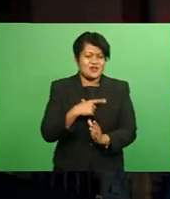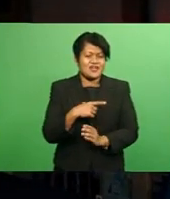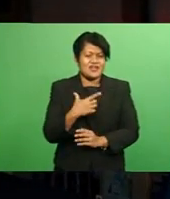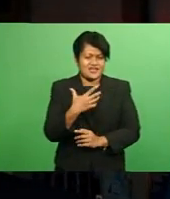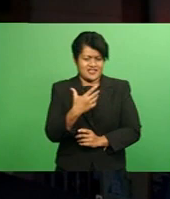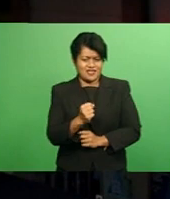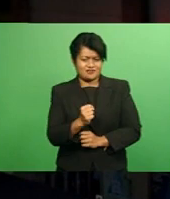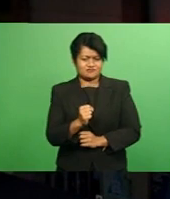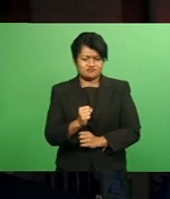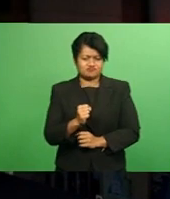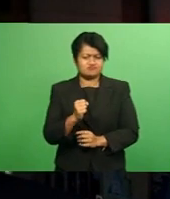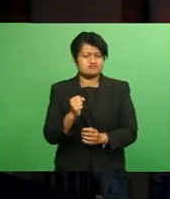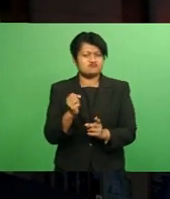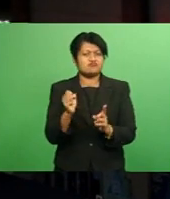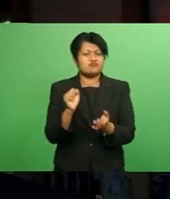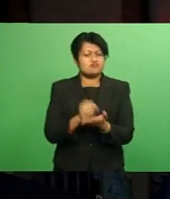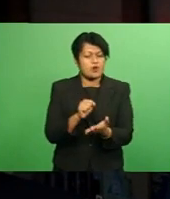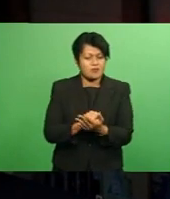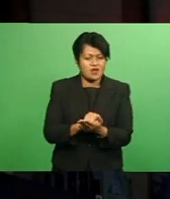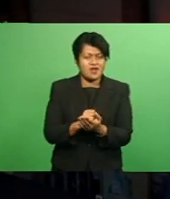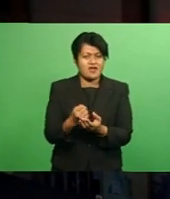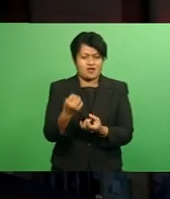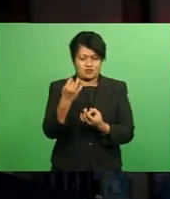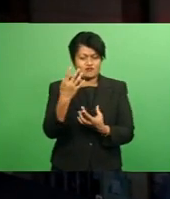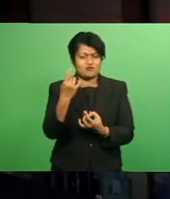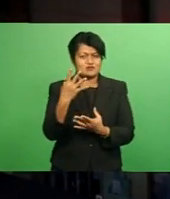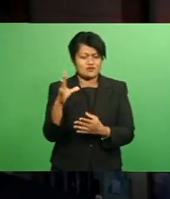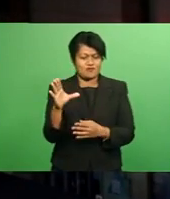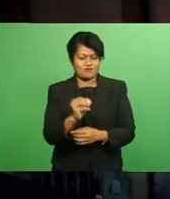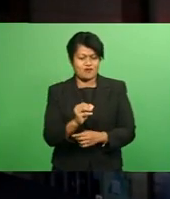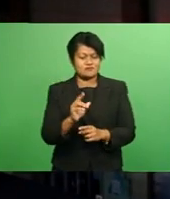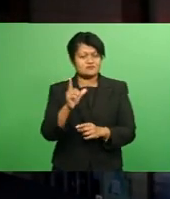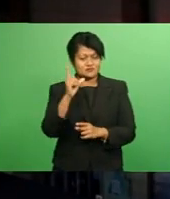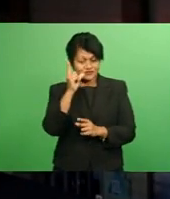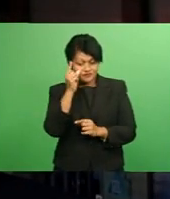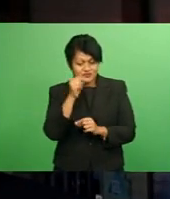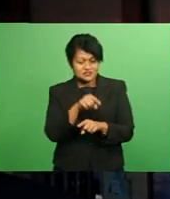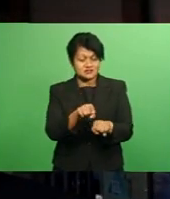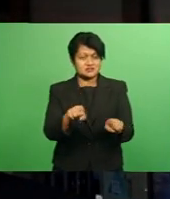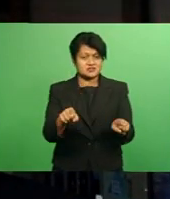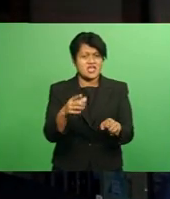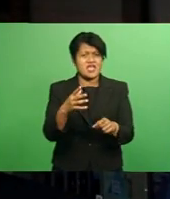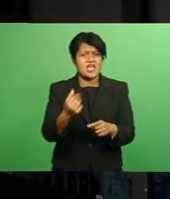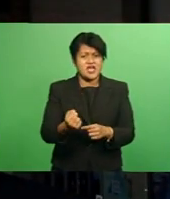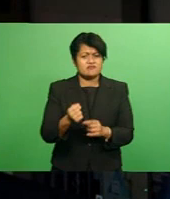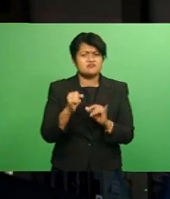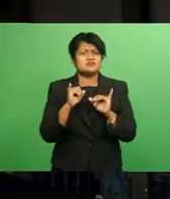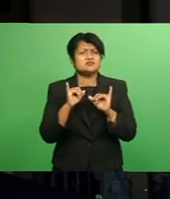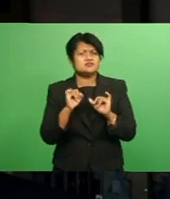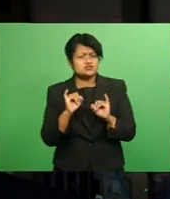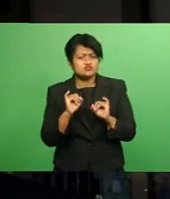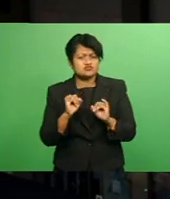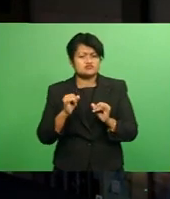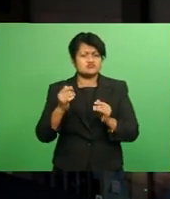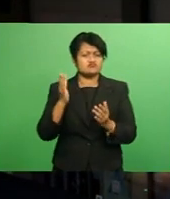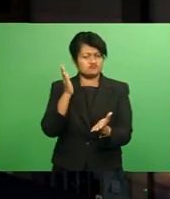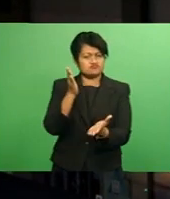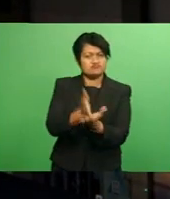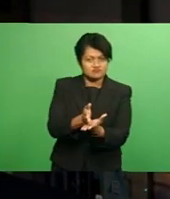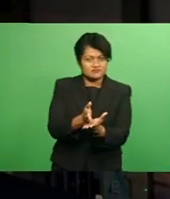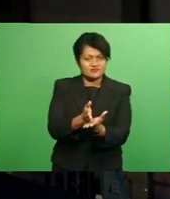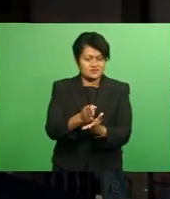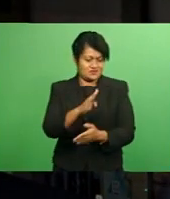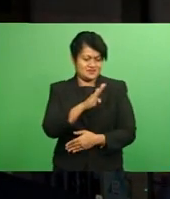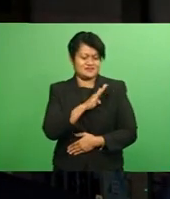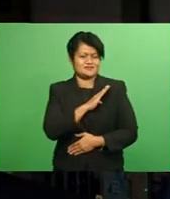first-hand information from the ground. It's also when Fijians raise issues and concerns directly with him that he can also look